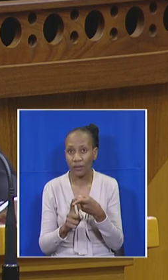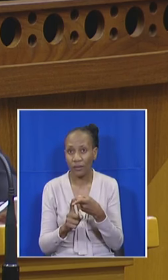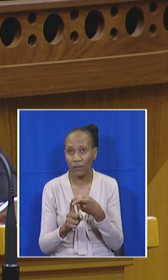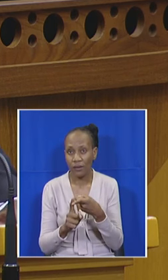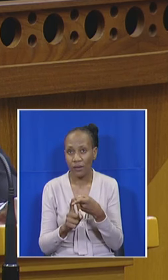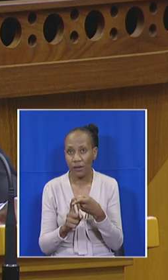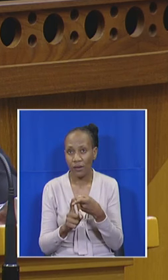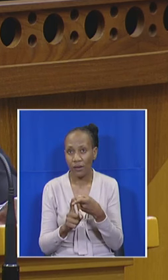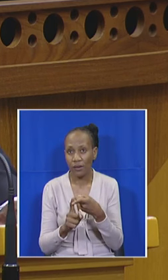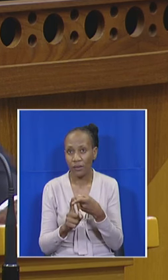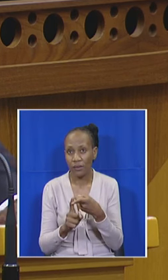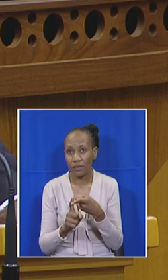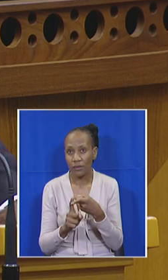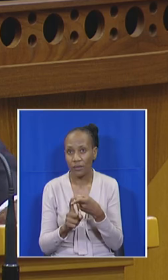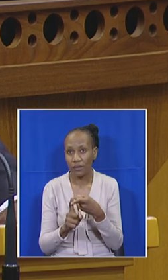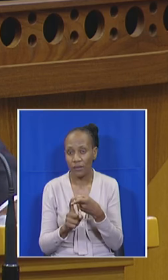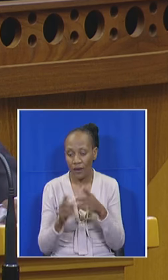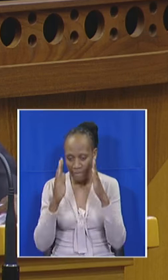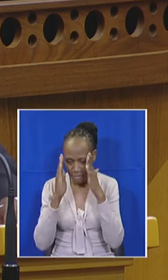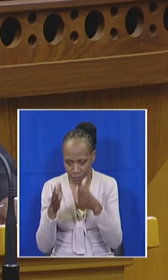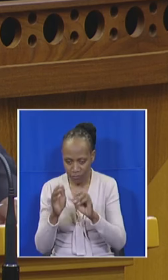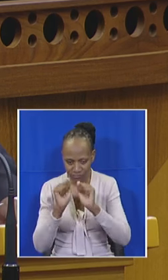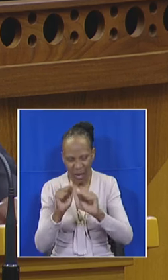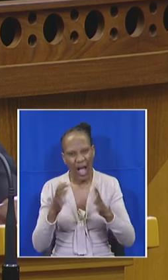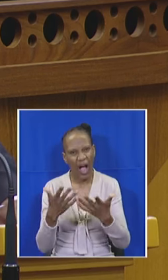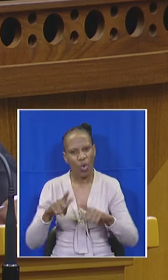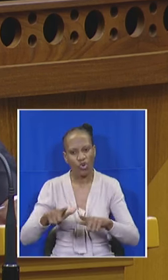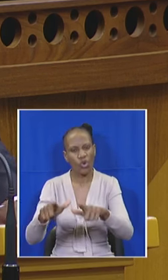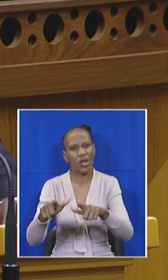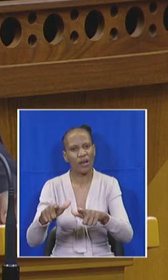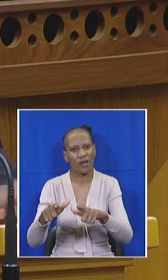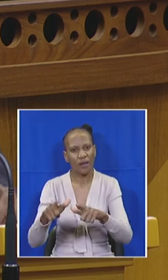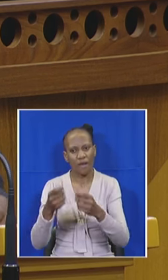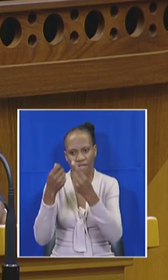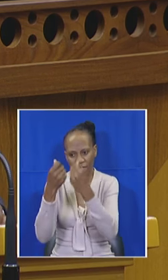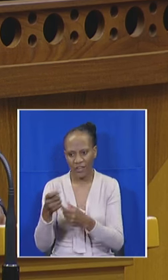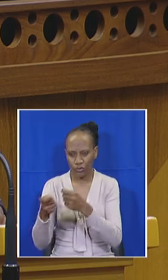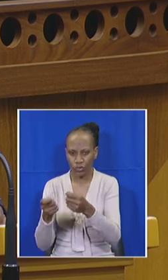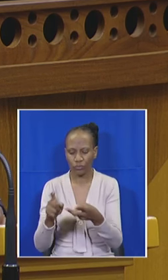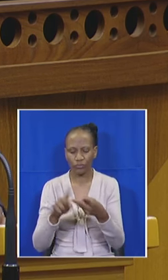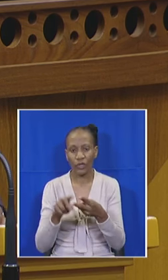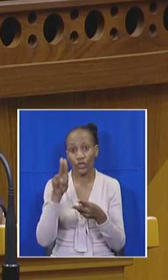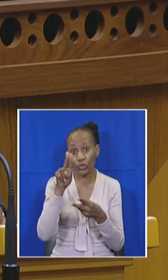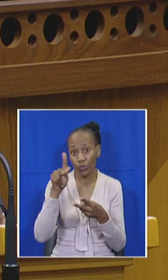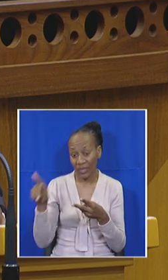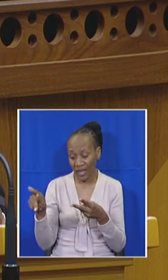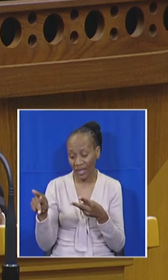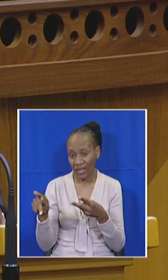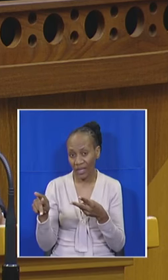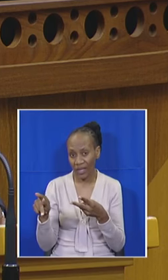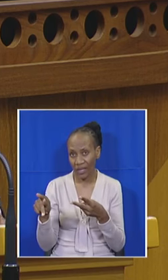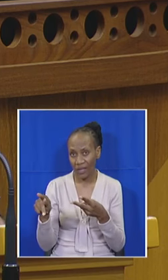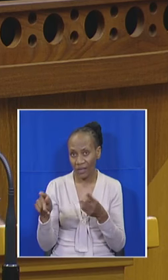focus on local procurement, the United Kingdom's newfound interest